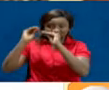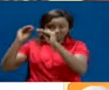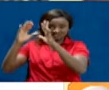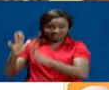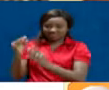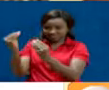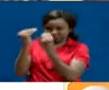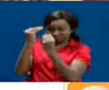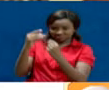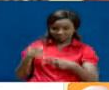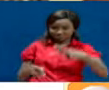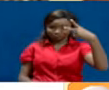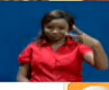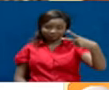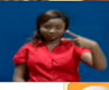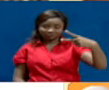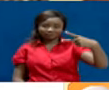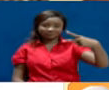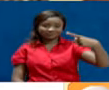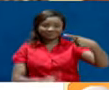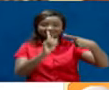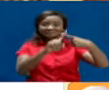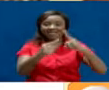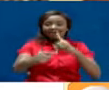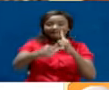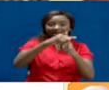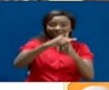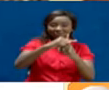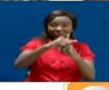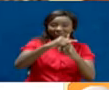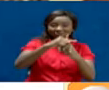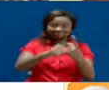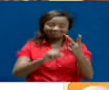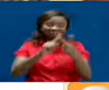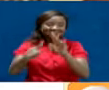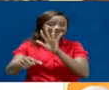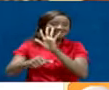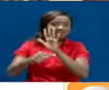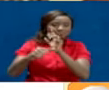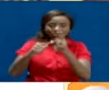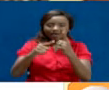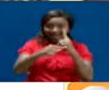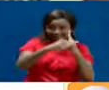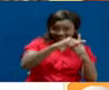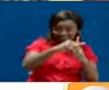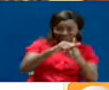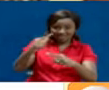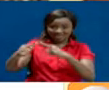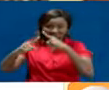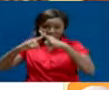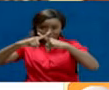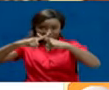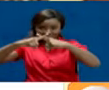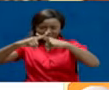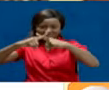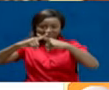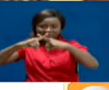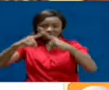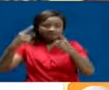me only two things, addition and multiplication, but never taught me